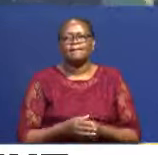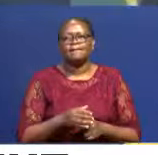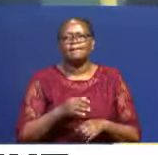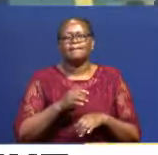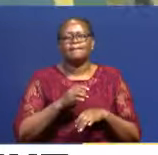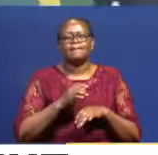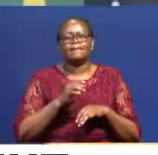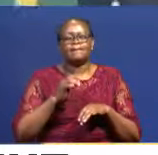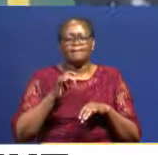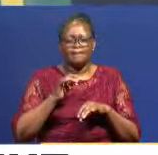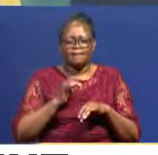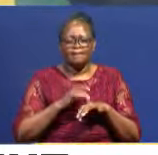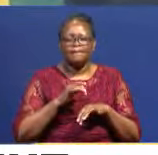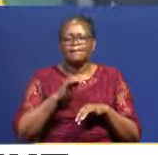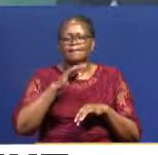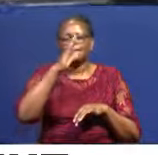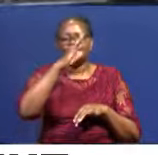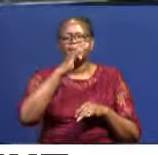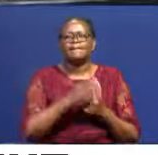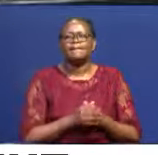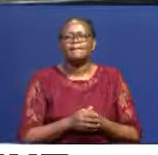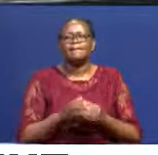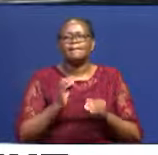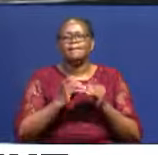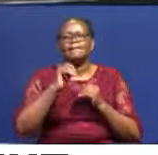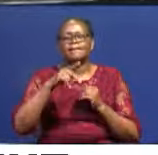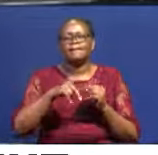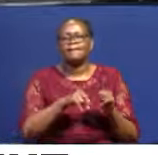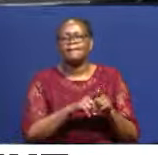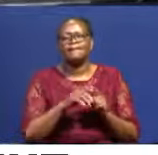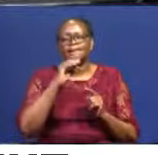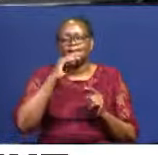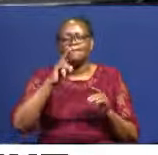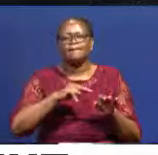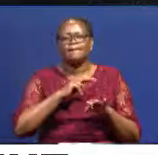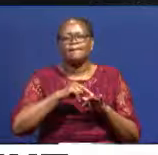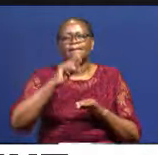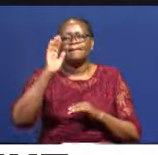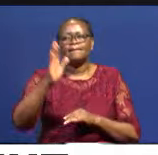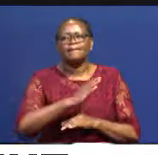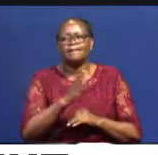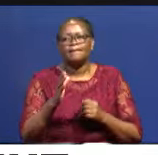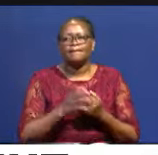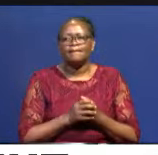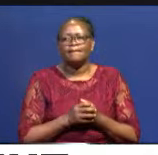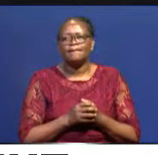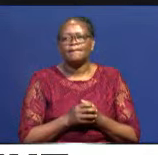MPs elected ANC's Thoko, Didiza as Speaker of the National Assembly.